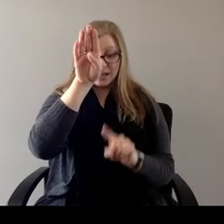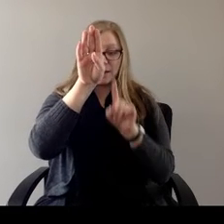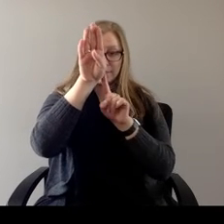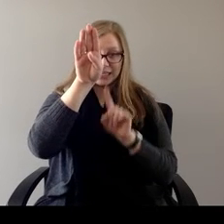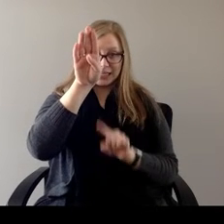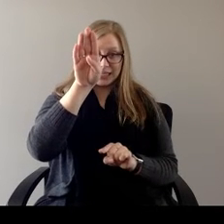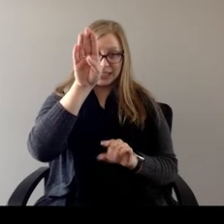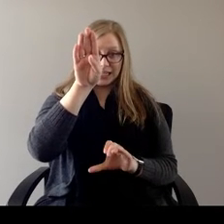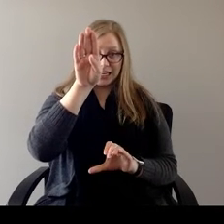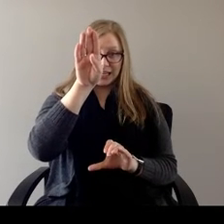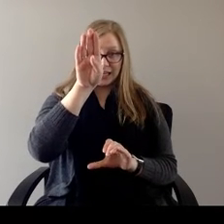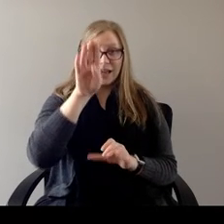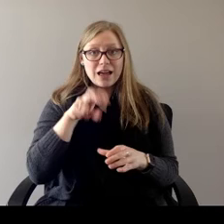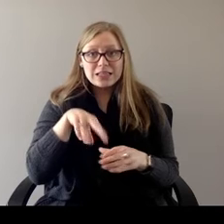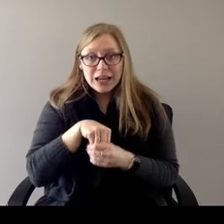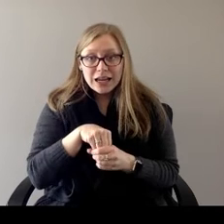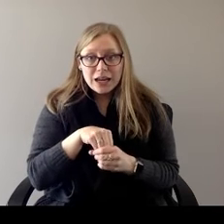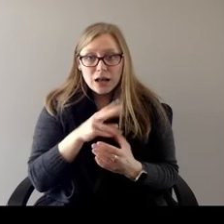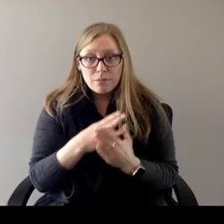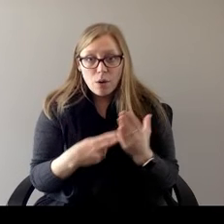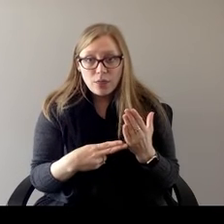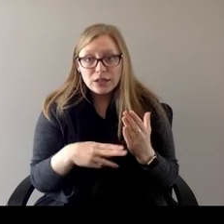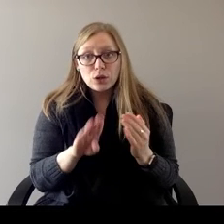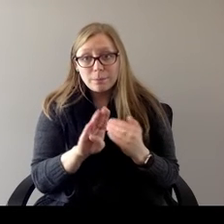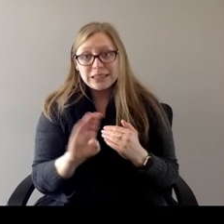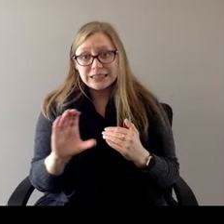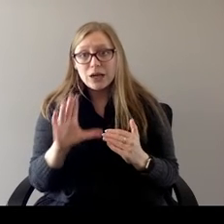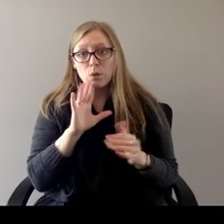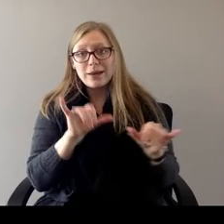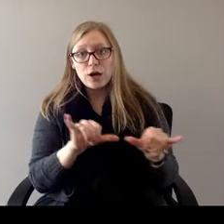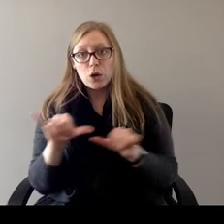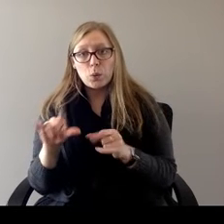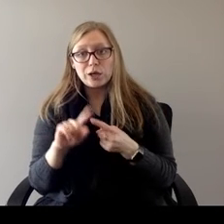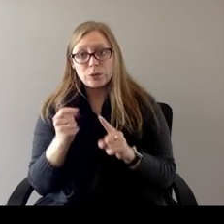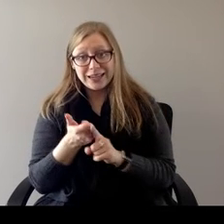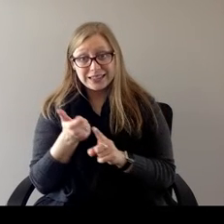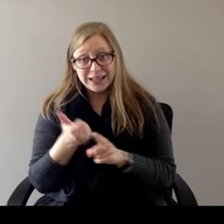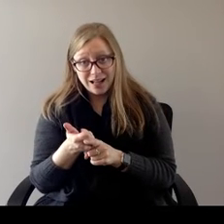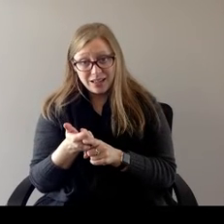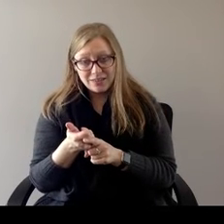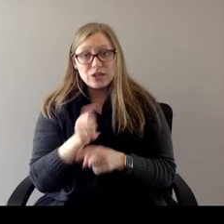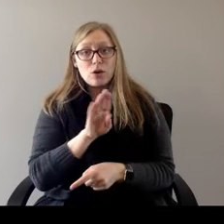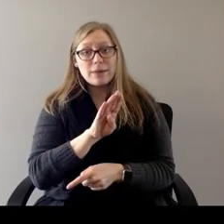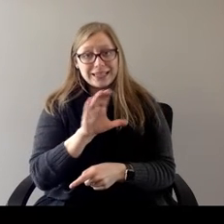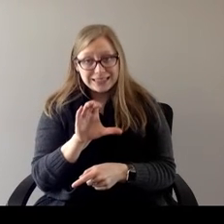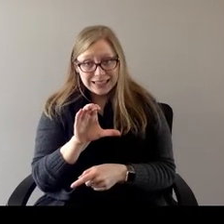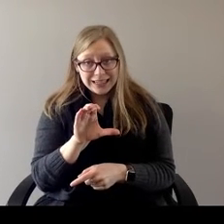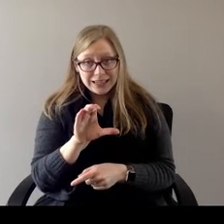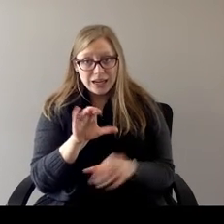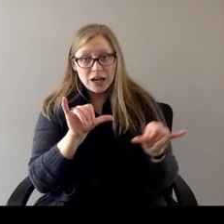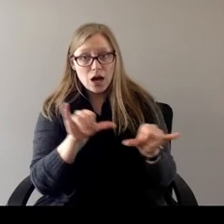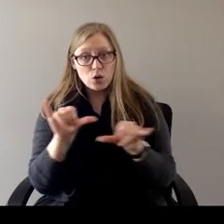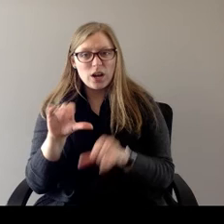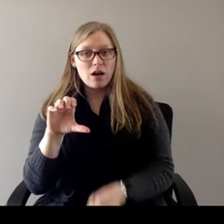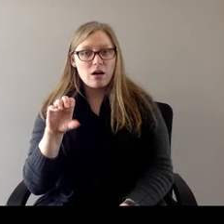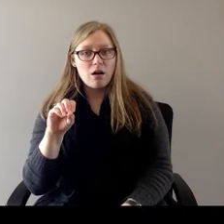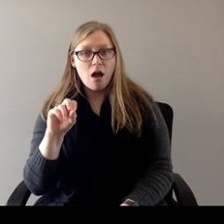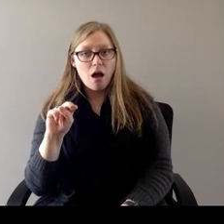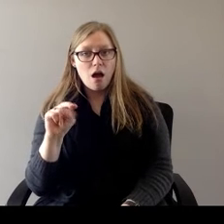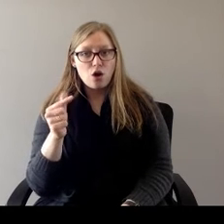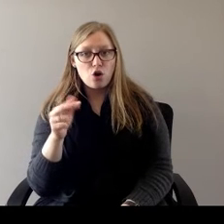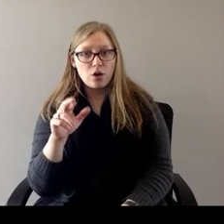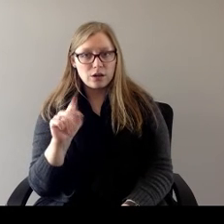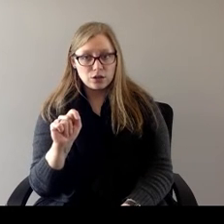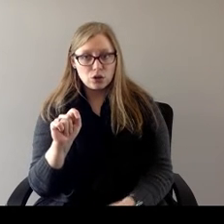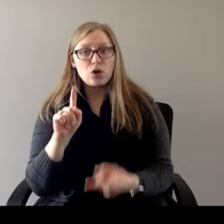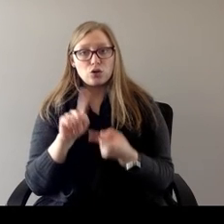them. And so BC is going to be congruent to itself. So we're going to say BC is congruent to BC.